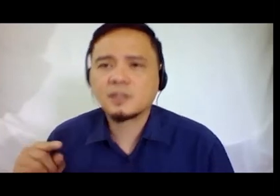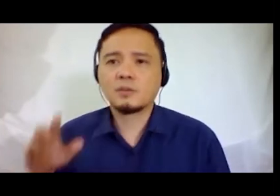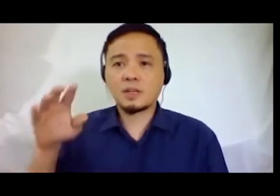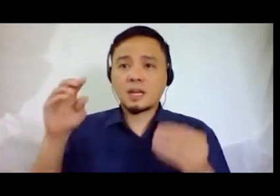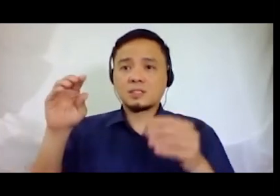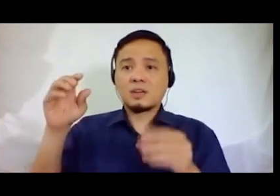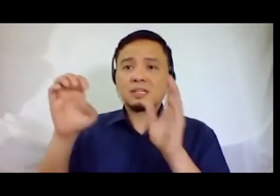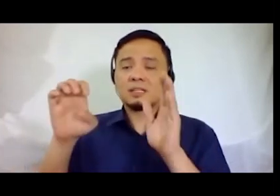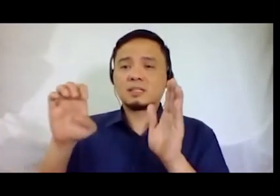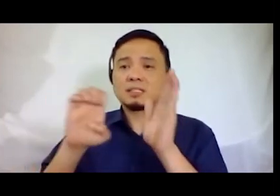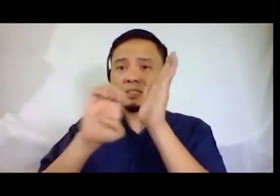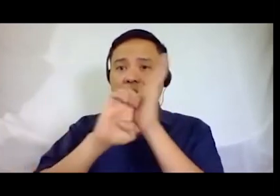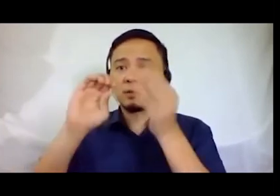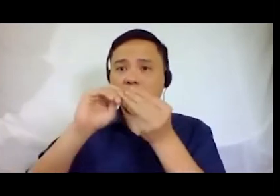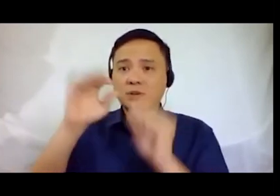want to use children here?